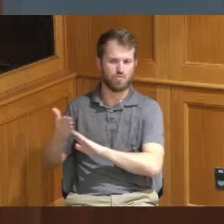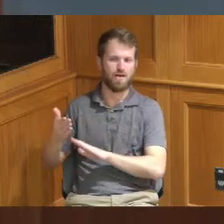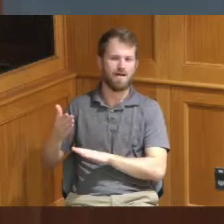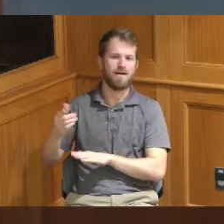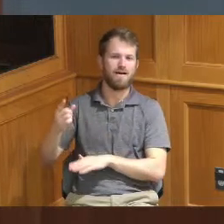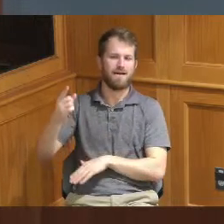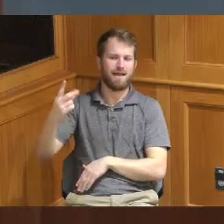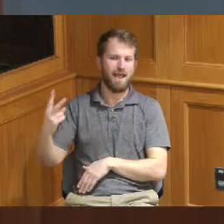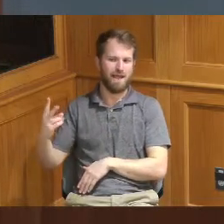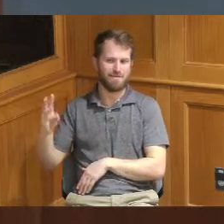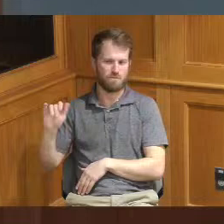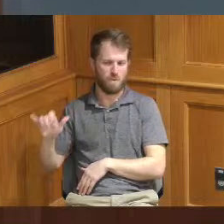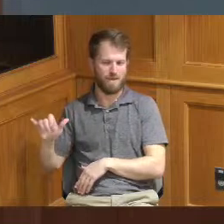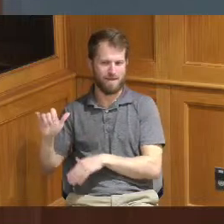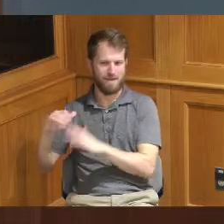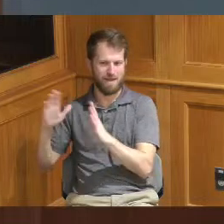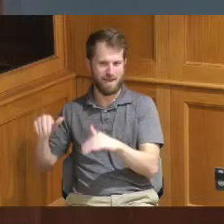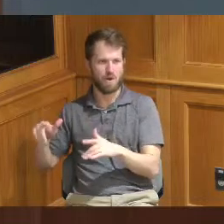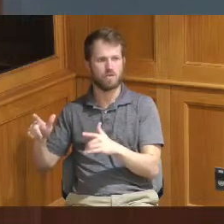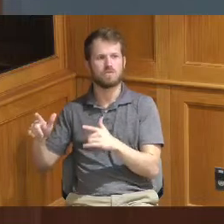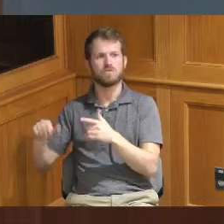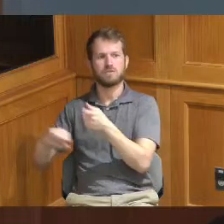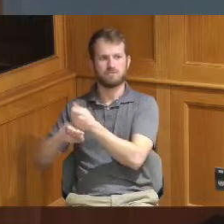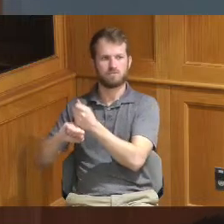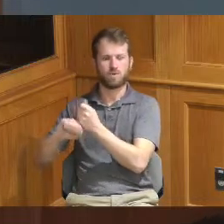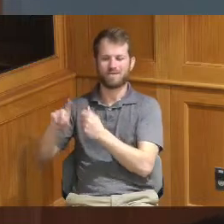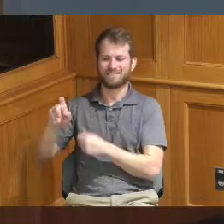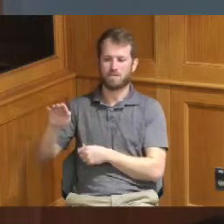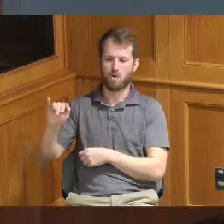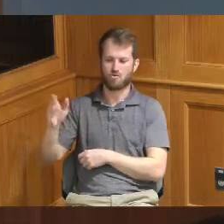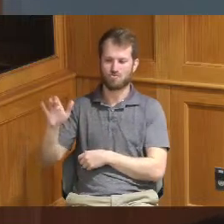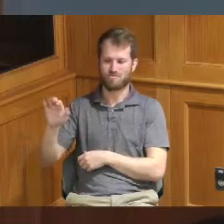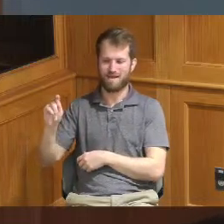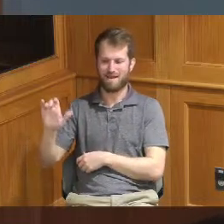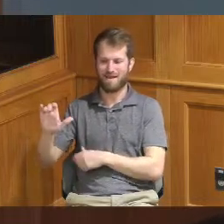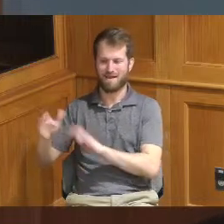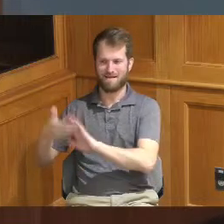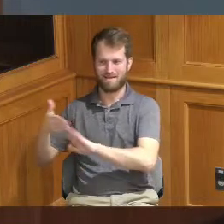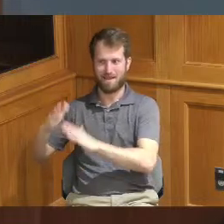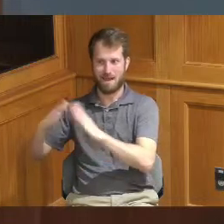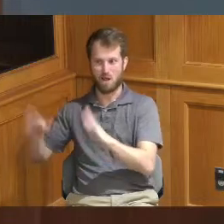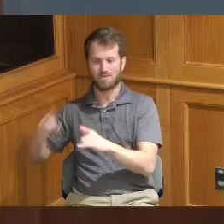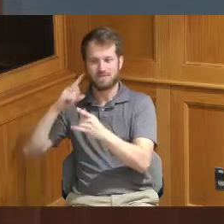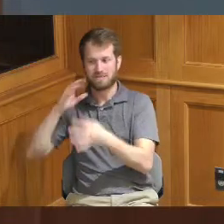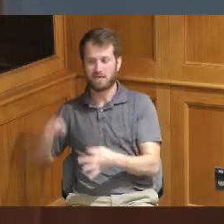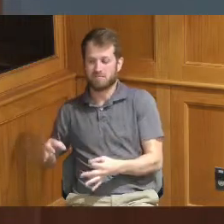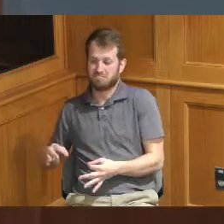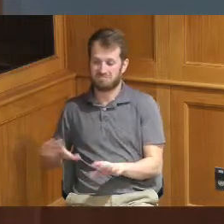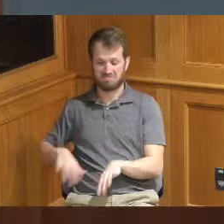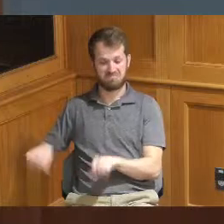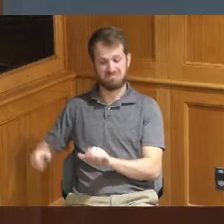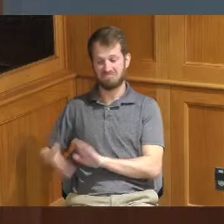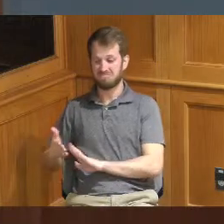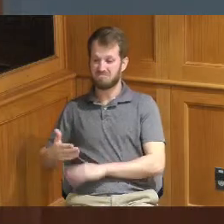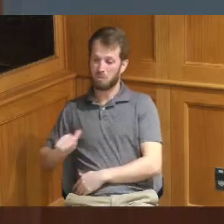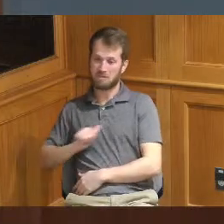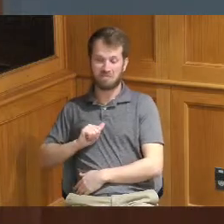self-run, self-supporting, democratically run houses, and they decided that they were going to run the house themselves